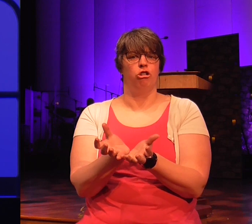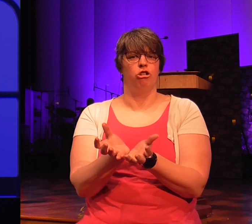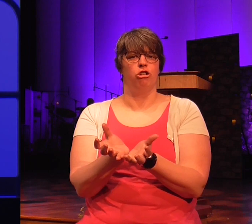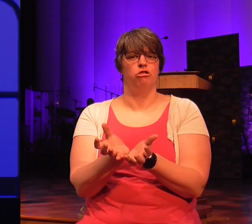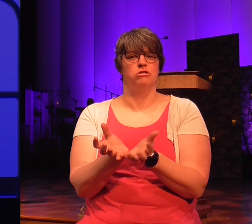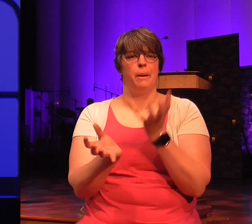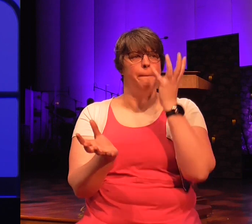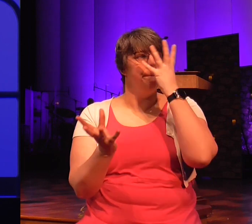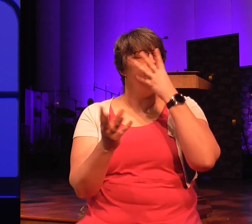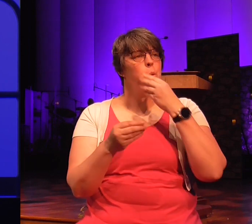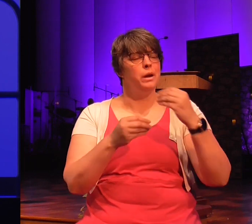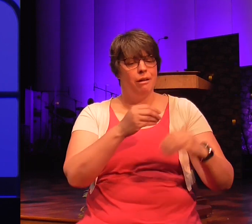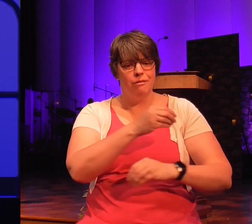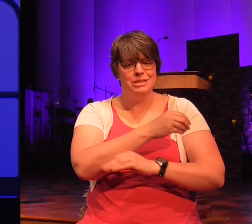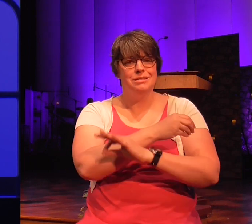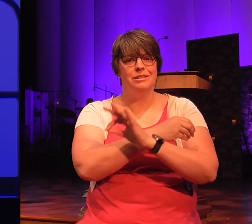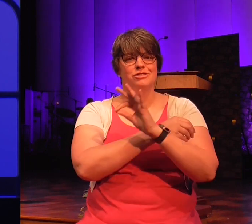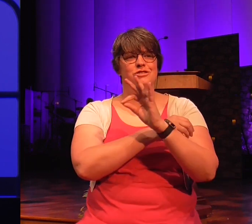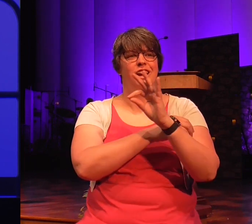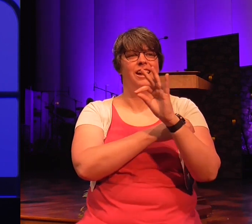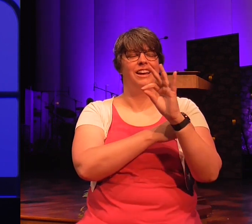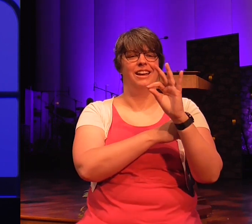through the beauty of the sunrise,